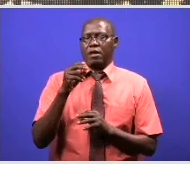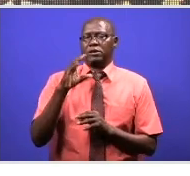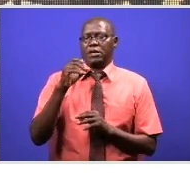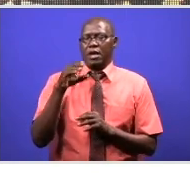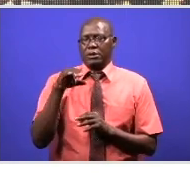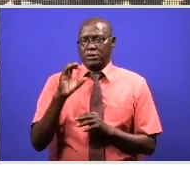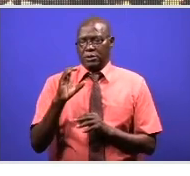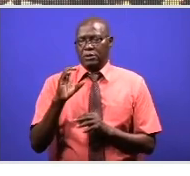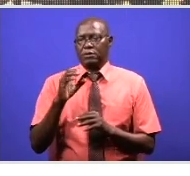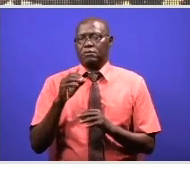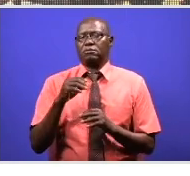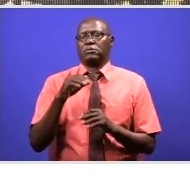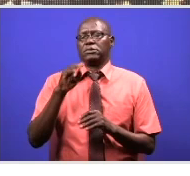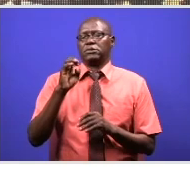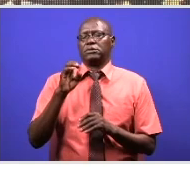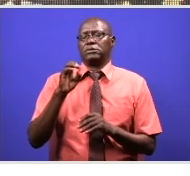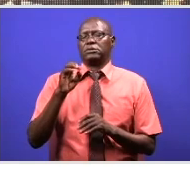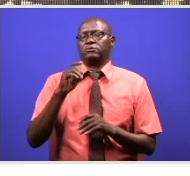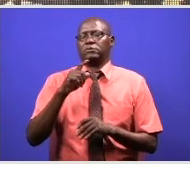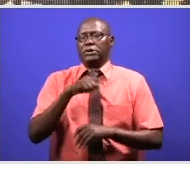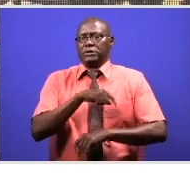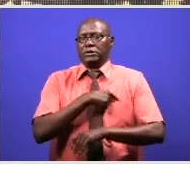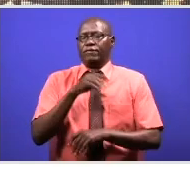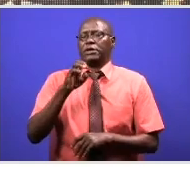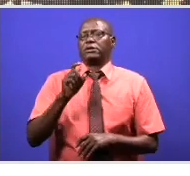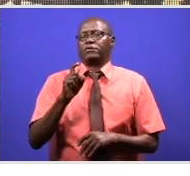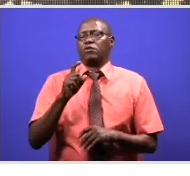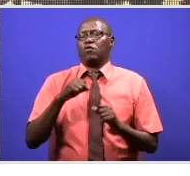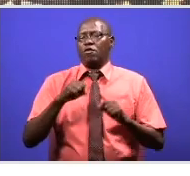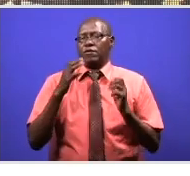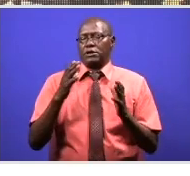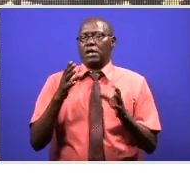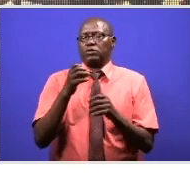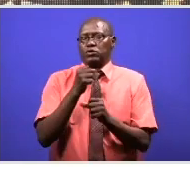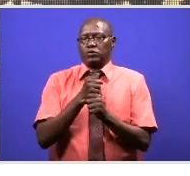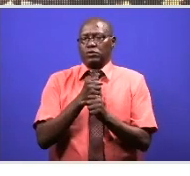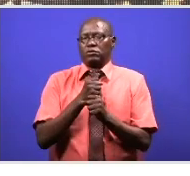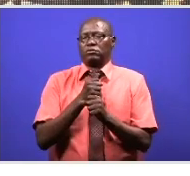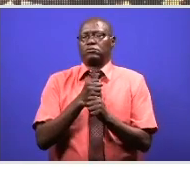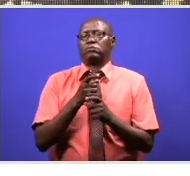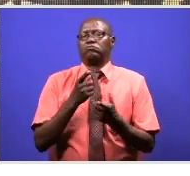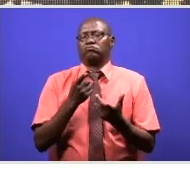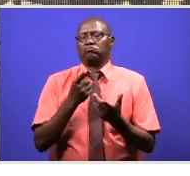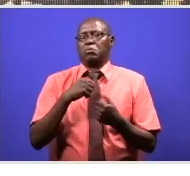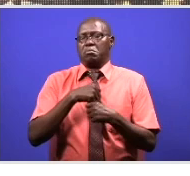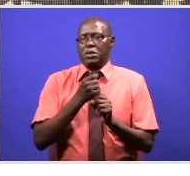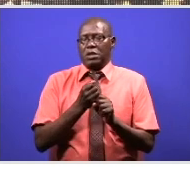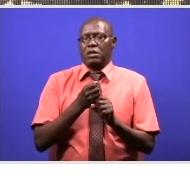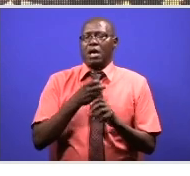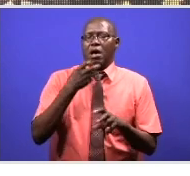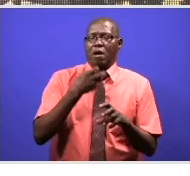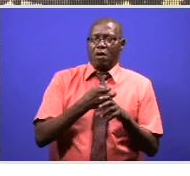Chief Executive Officers Association themed Iron Strengthens Iron. The association will